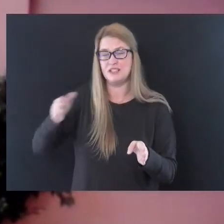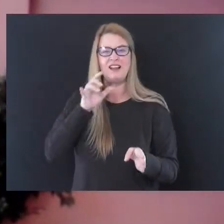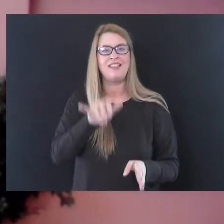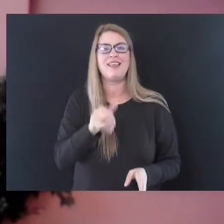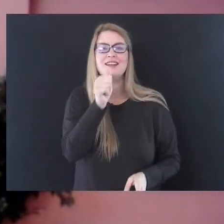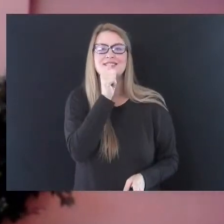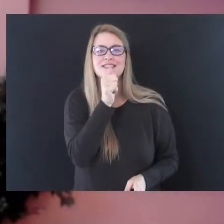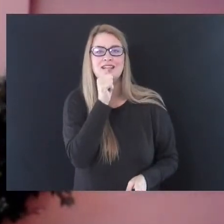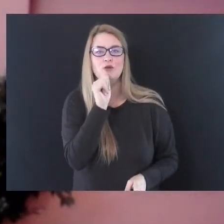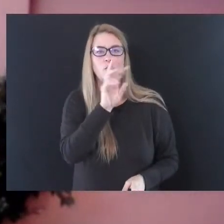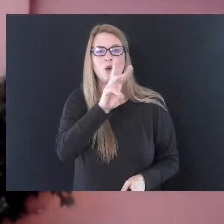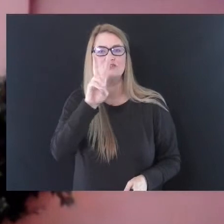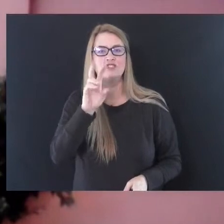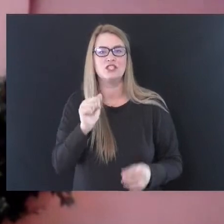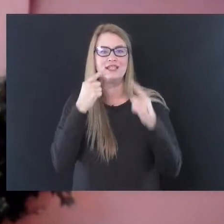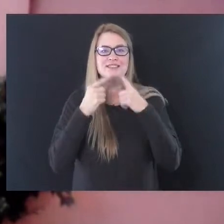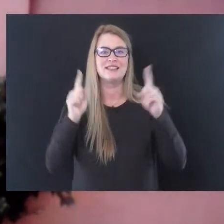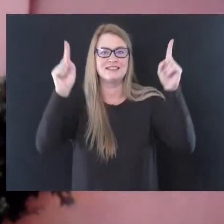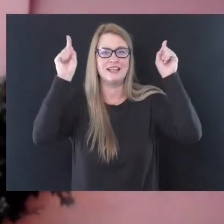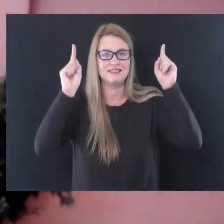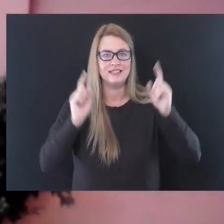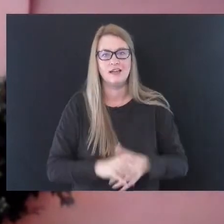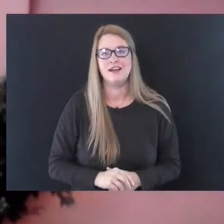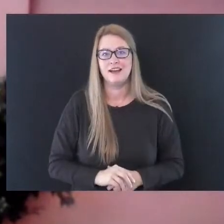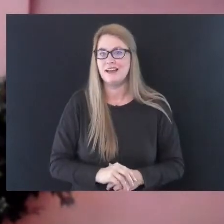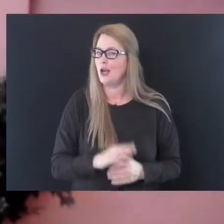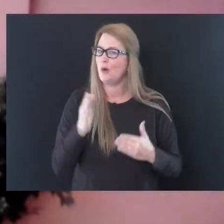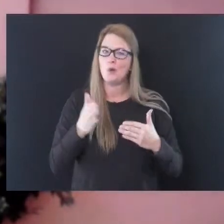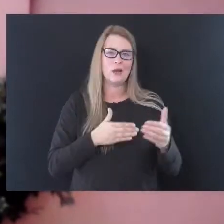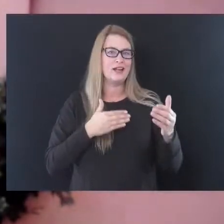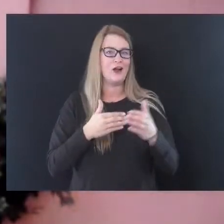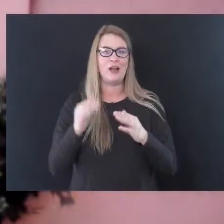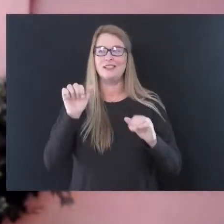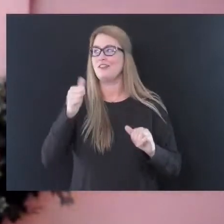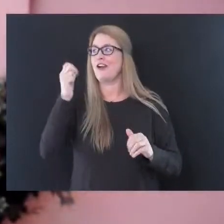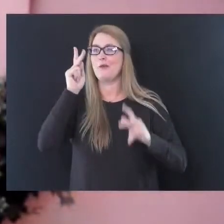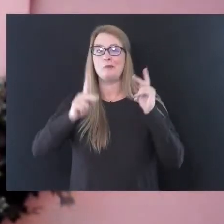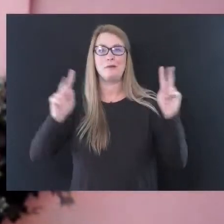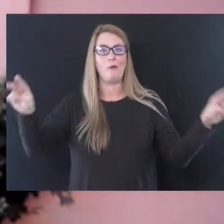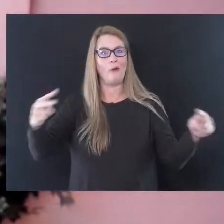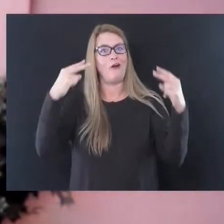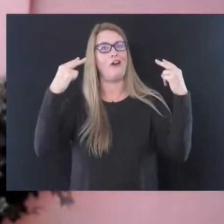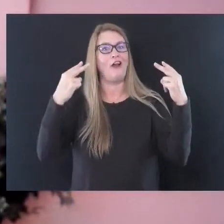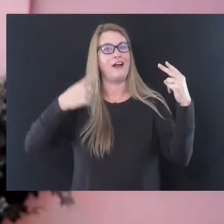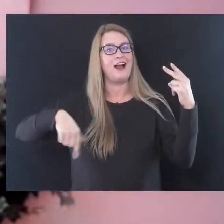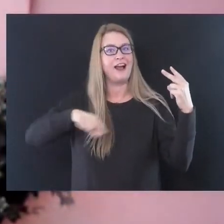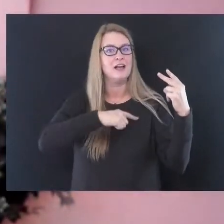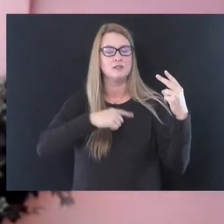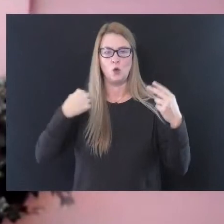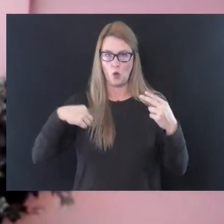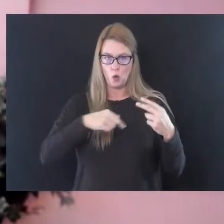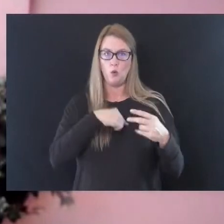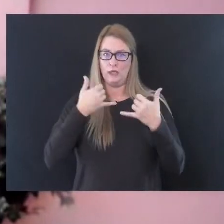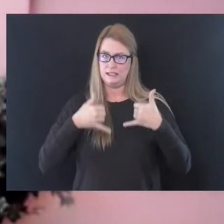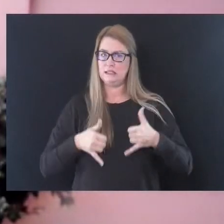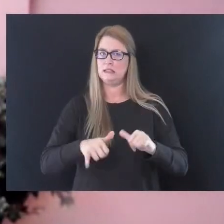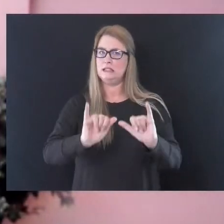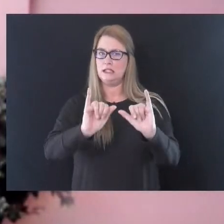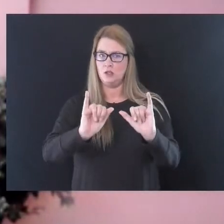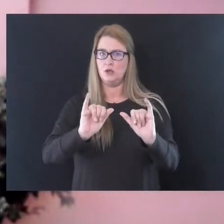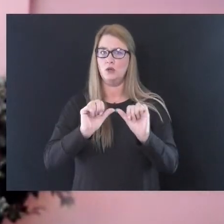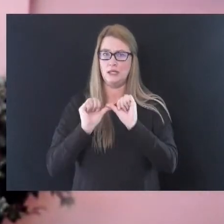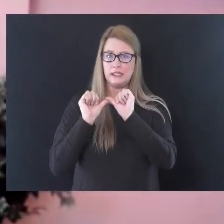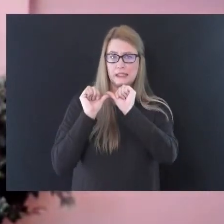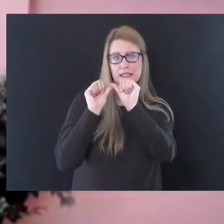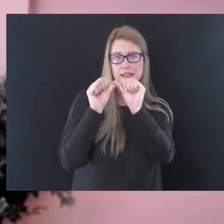Virginia's success. And we know that no matter how much attention we get externally, that we need to keep our eyes on the real job